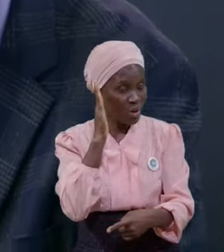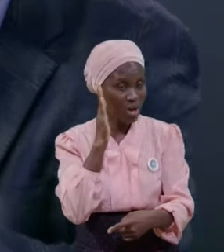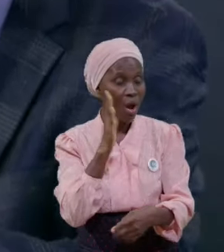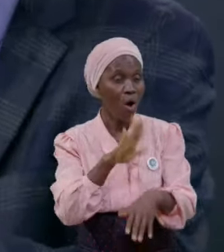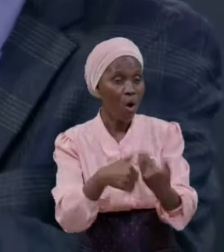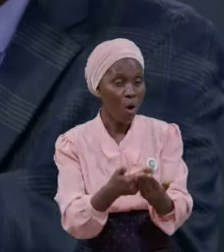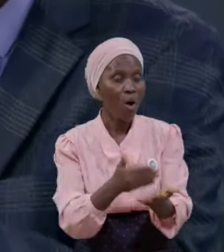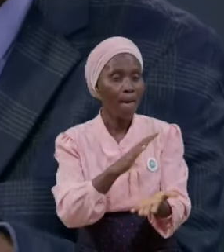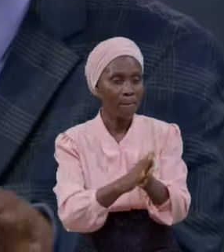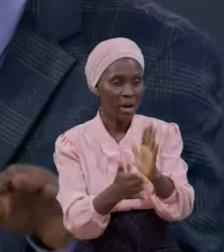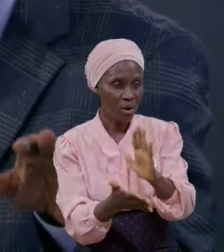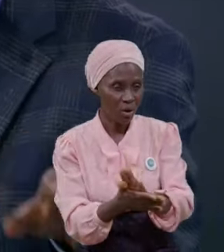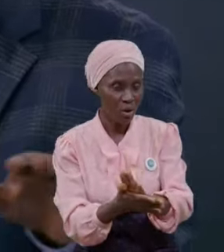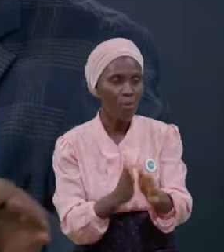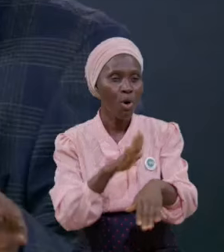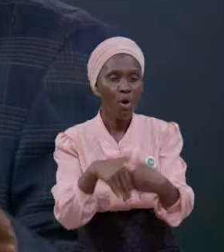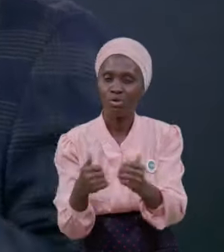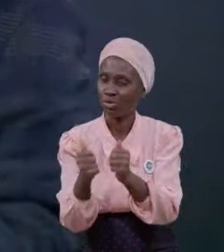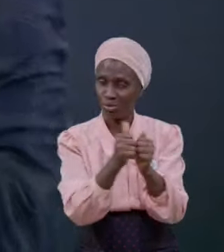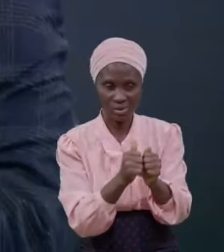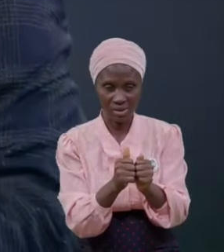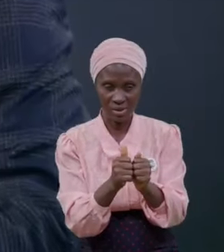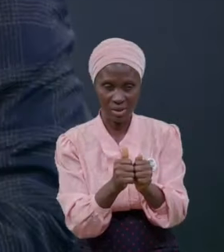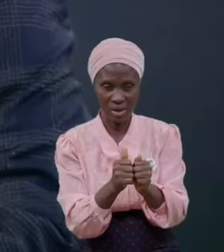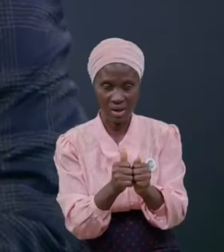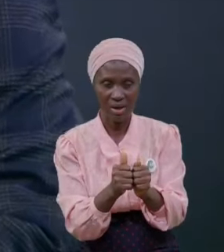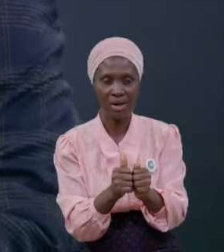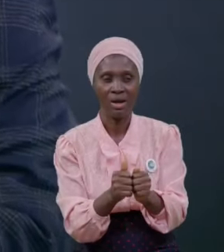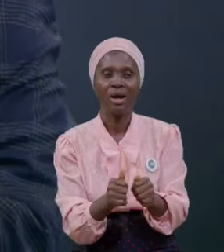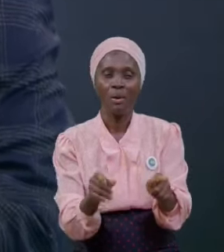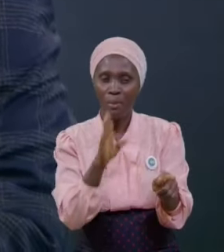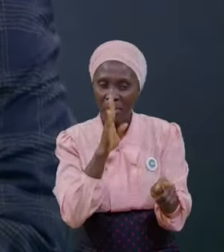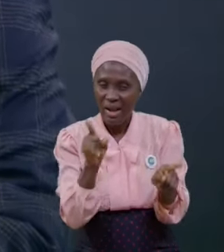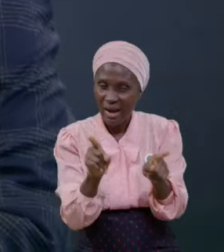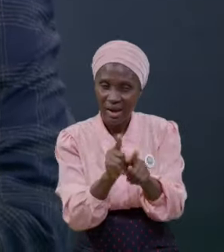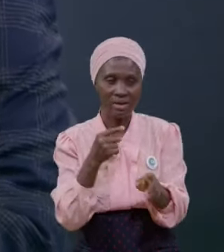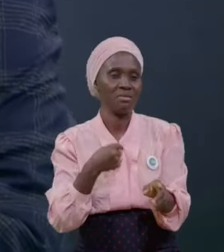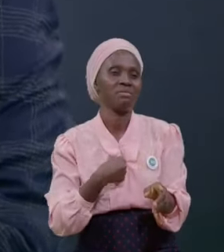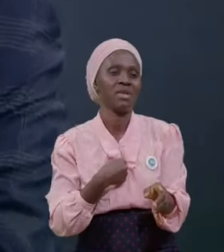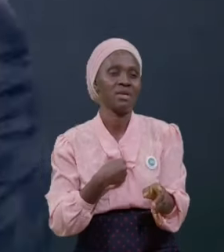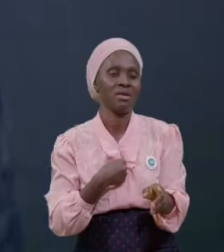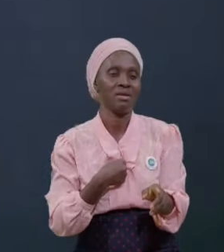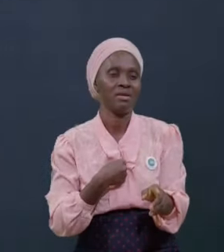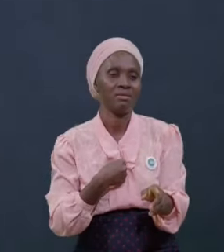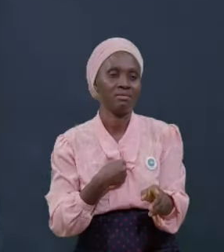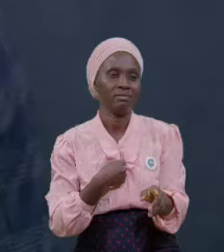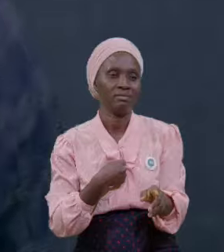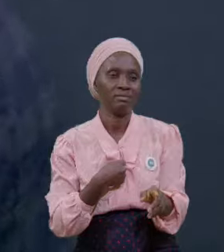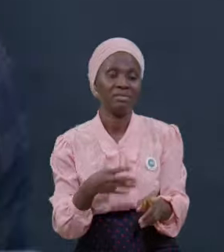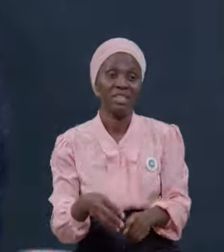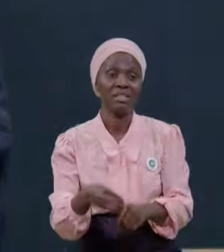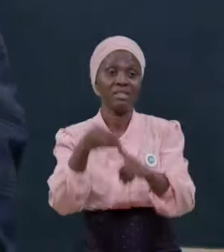altogether such as I am, except or without these